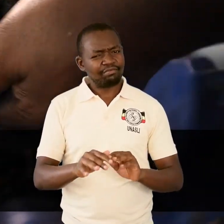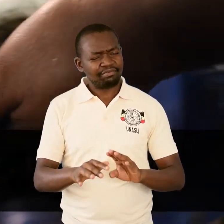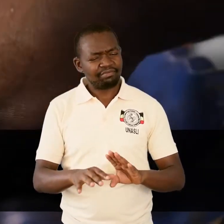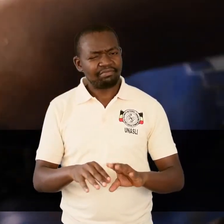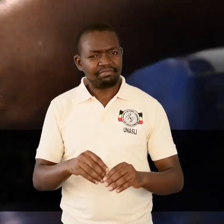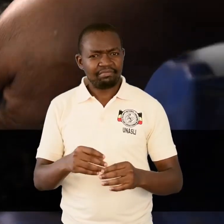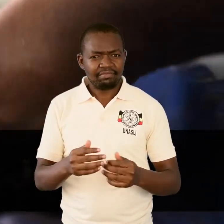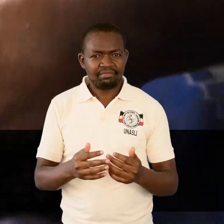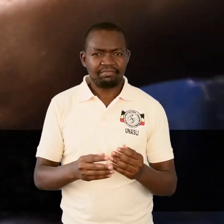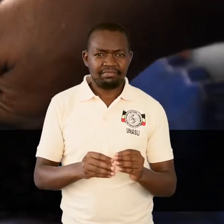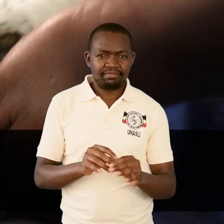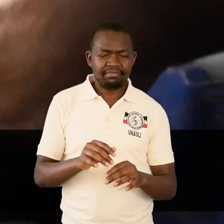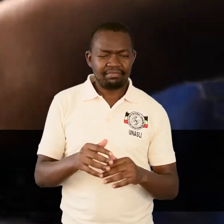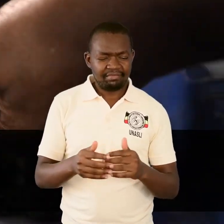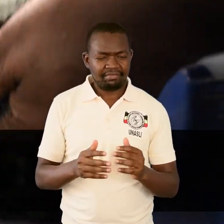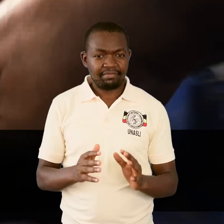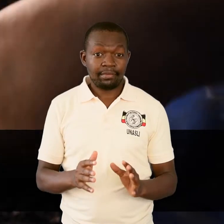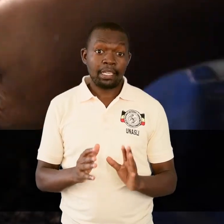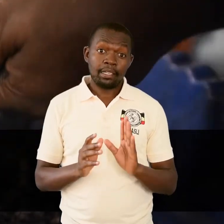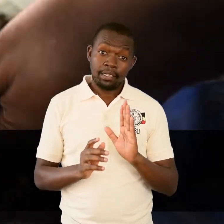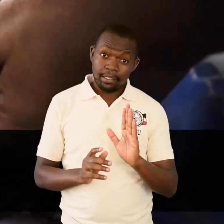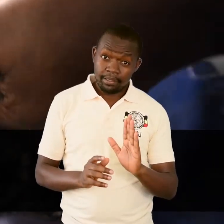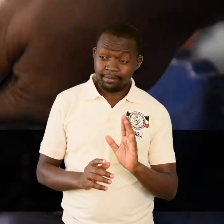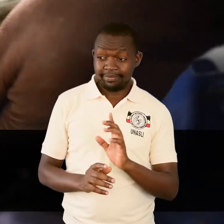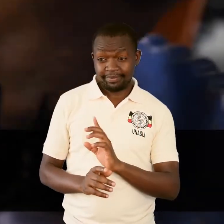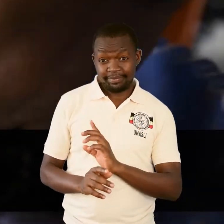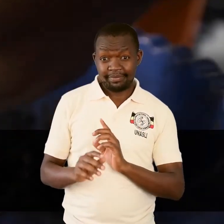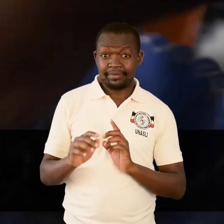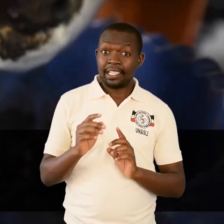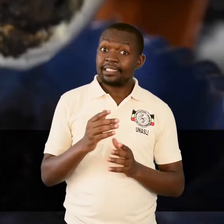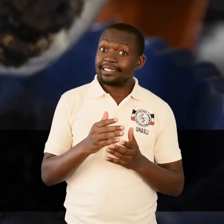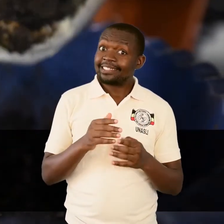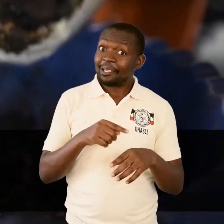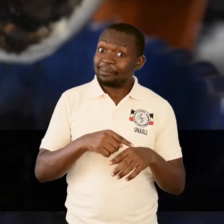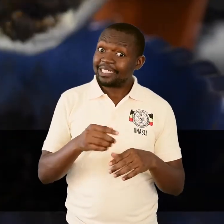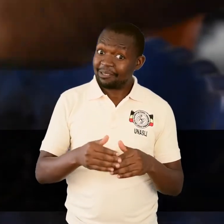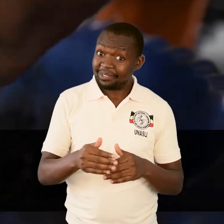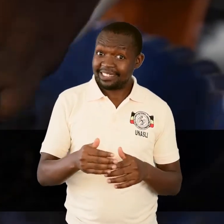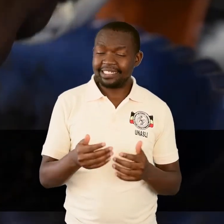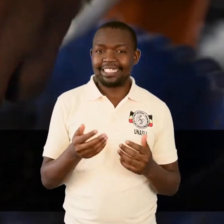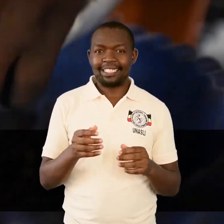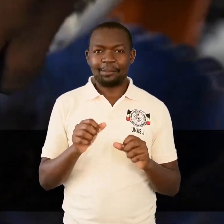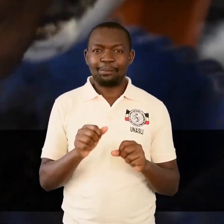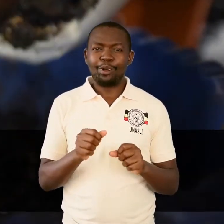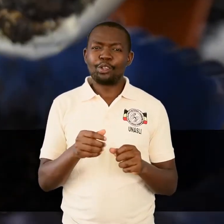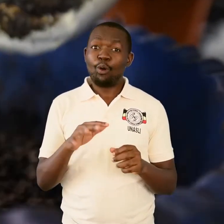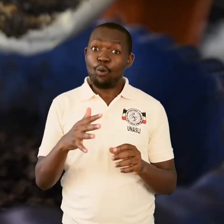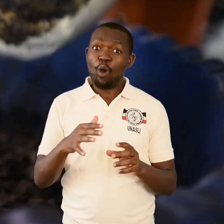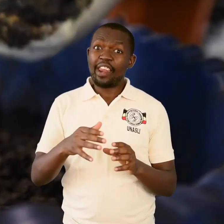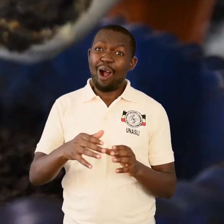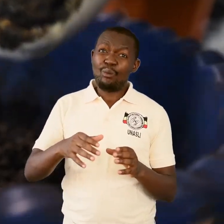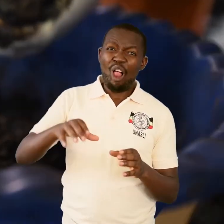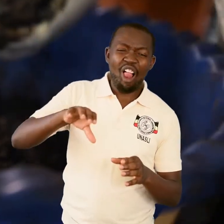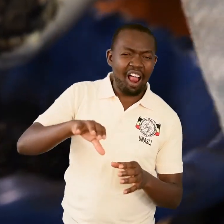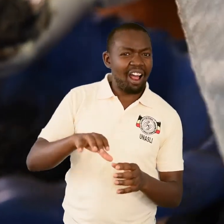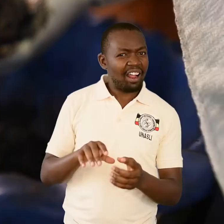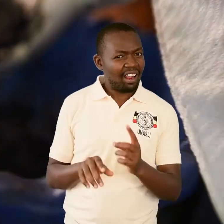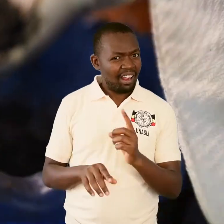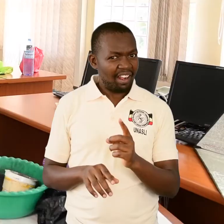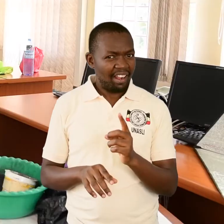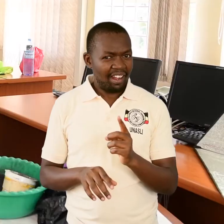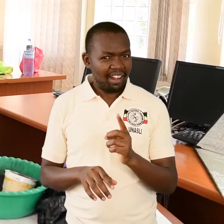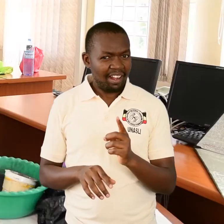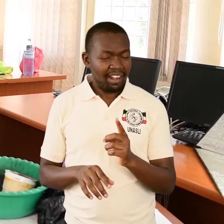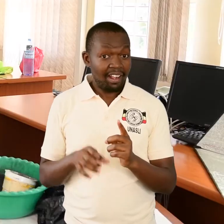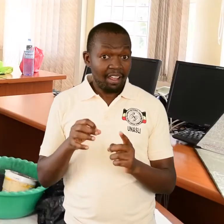mixed. Sometimes you may put in too much water. If